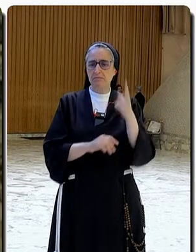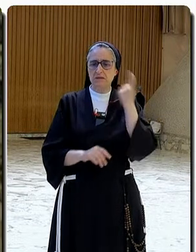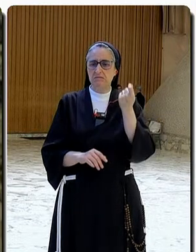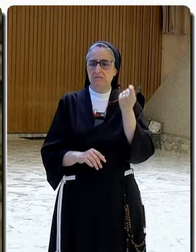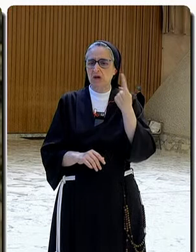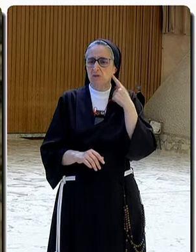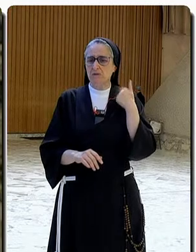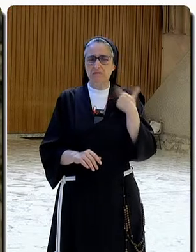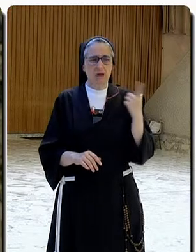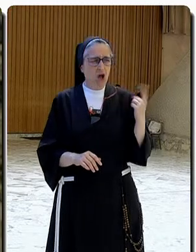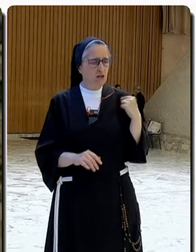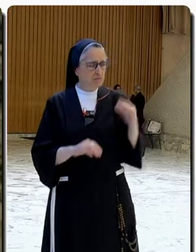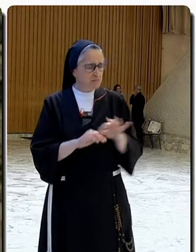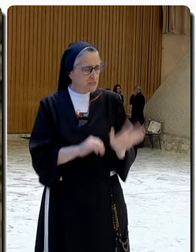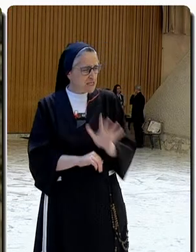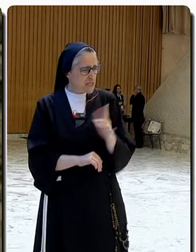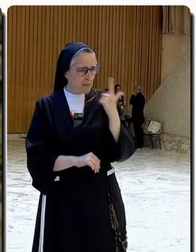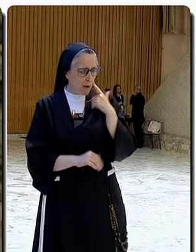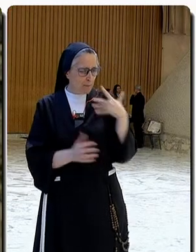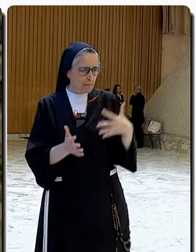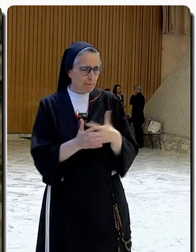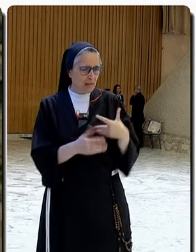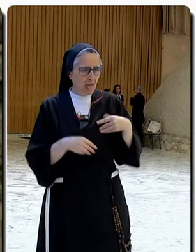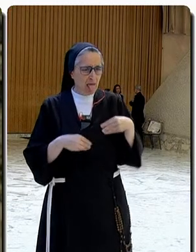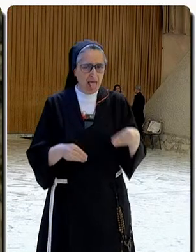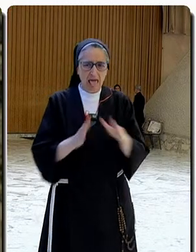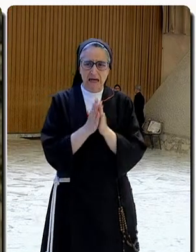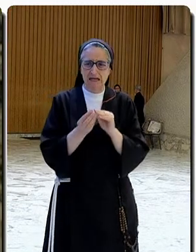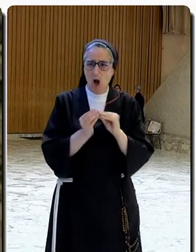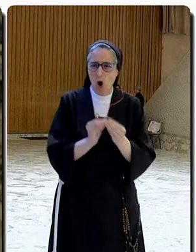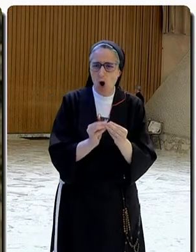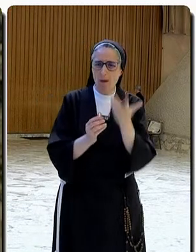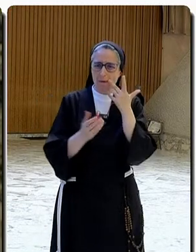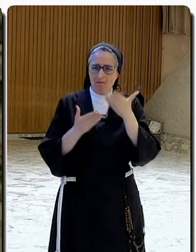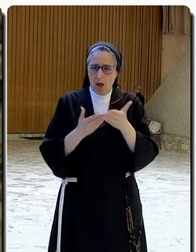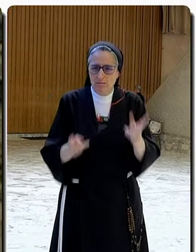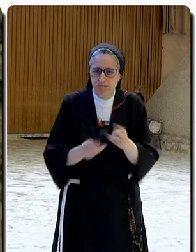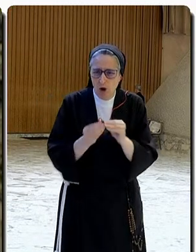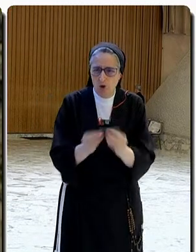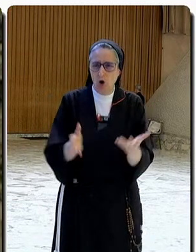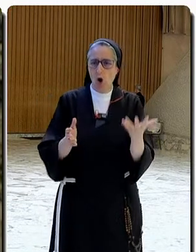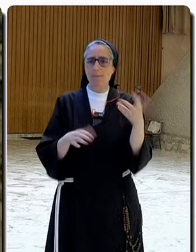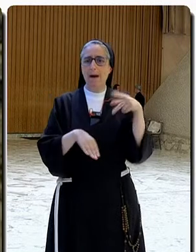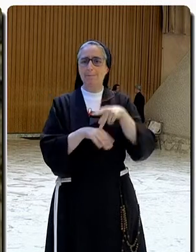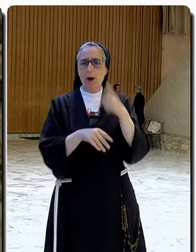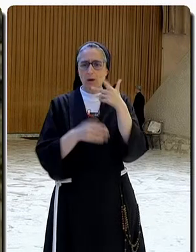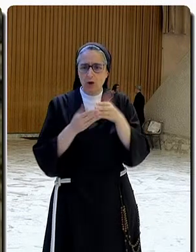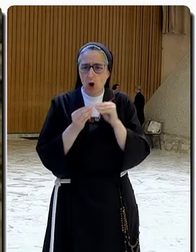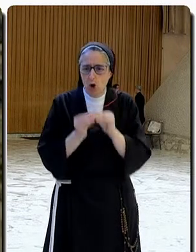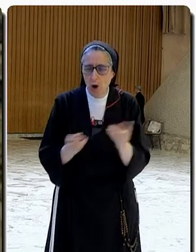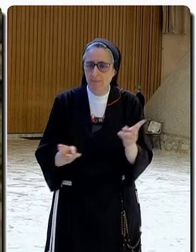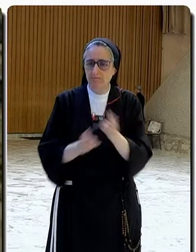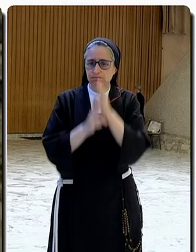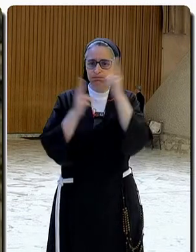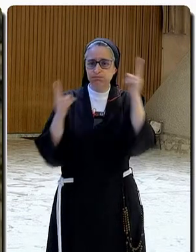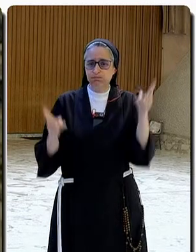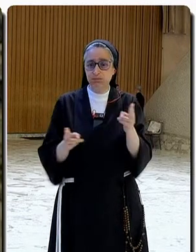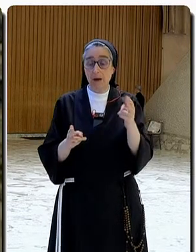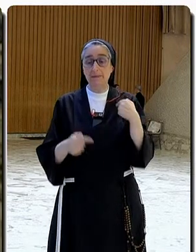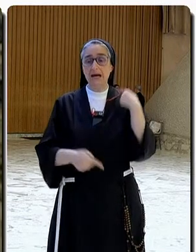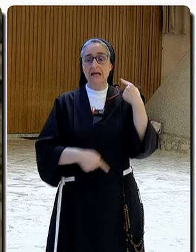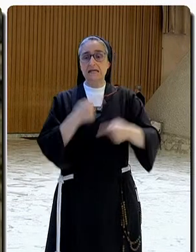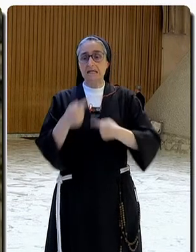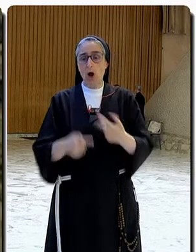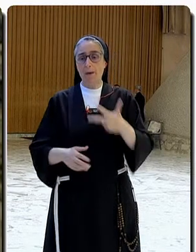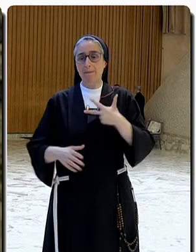contribute the spiritual life of their parish since four centuries. Priests have been main expressors of